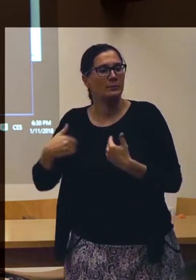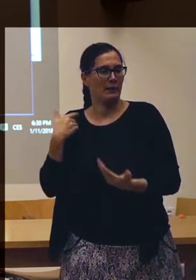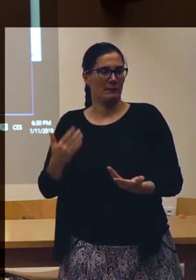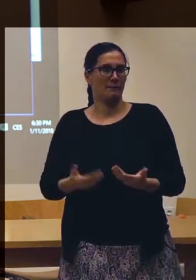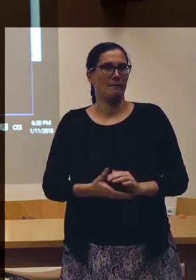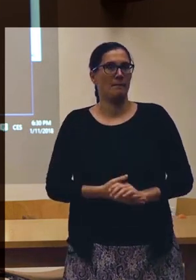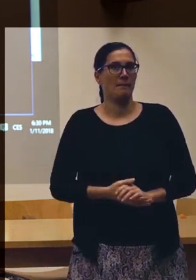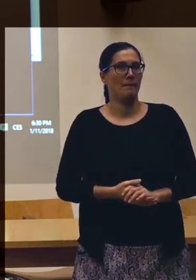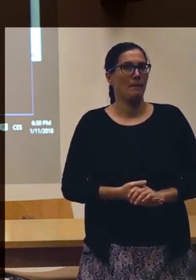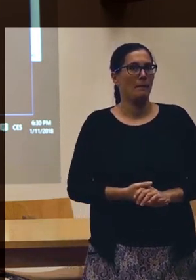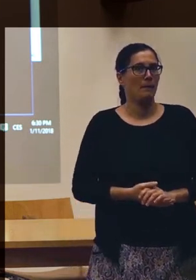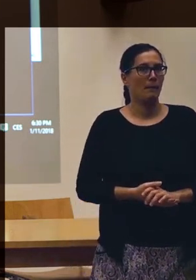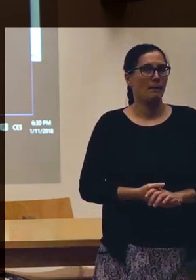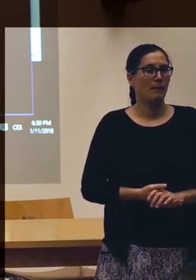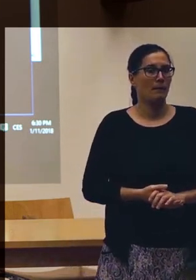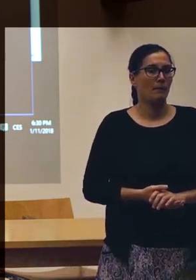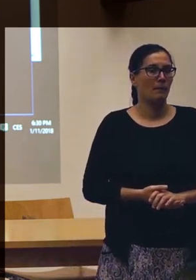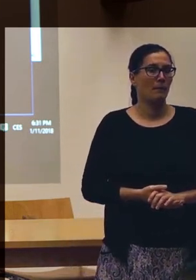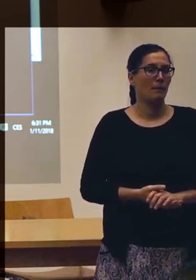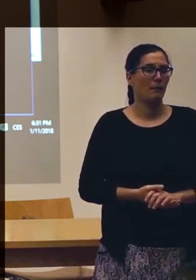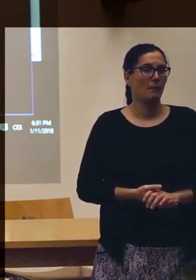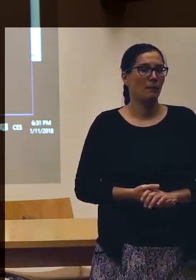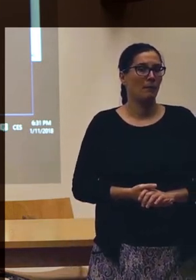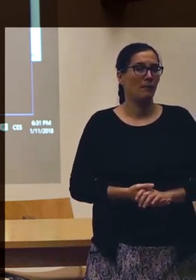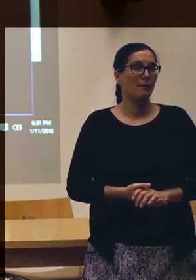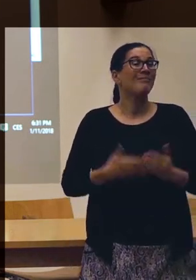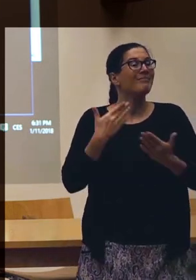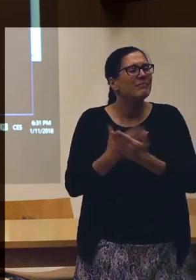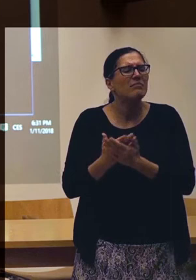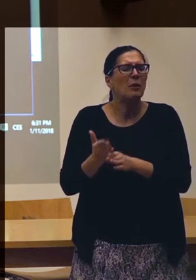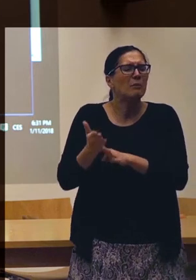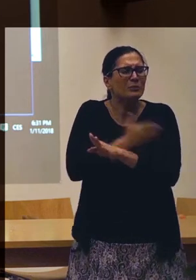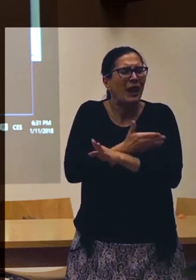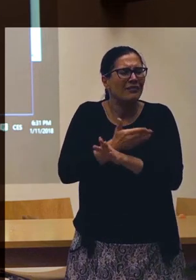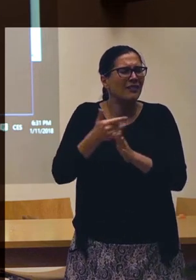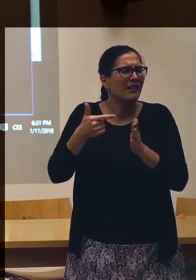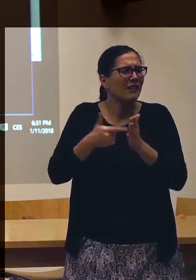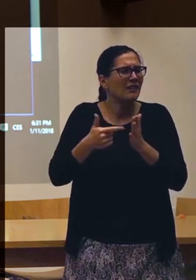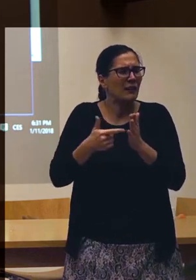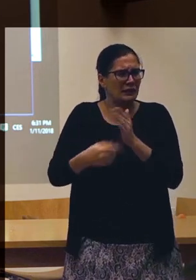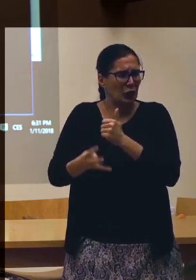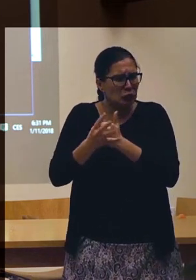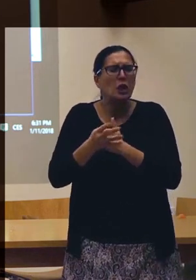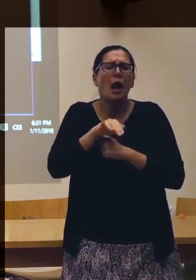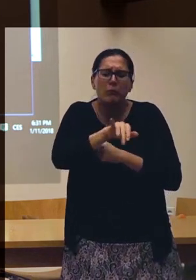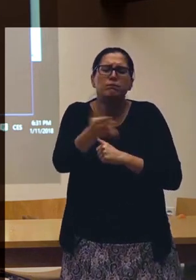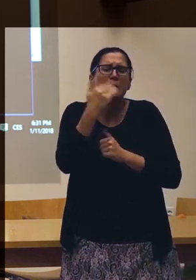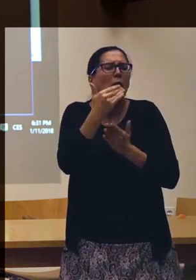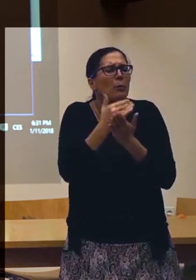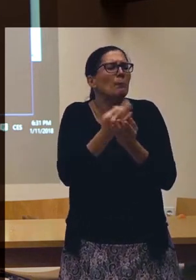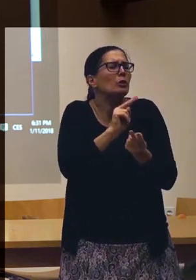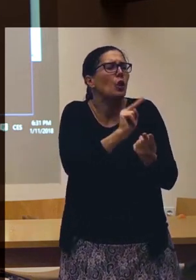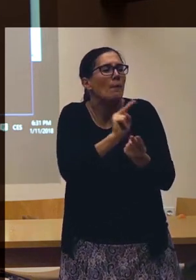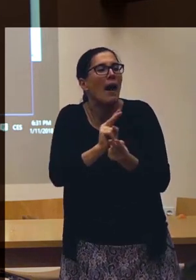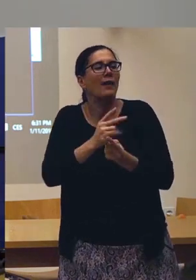Yeah. And yeah, there was experience, but it was not such a, we decided to go big in the